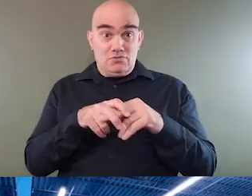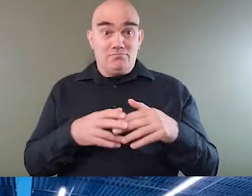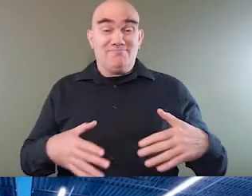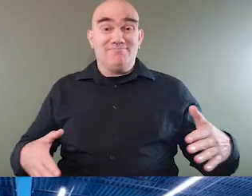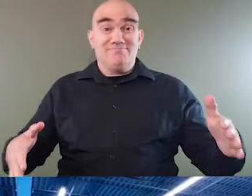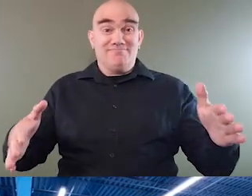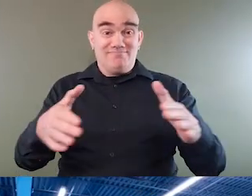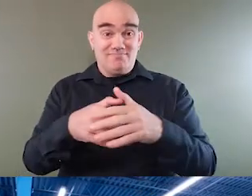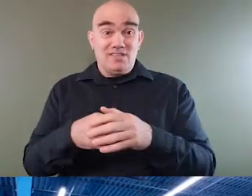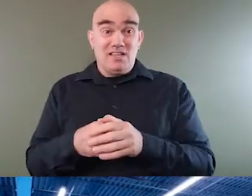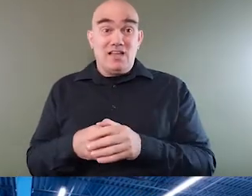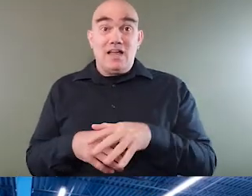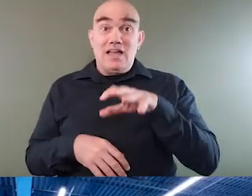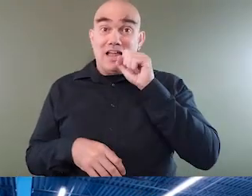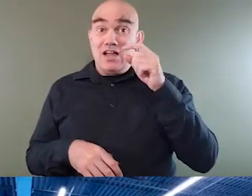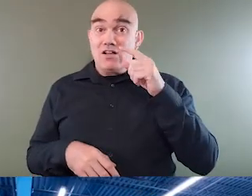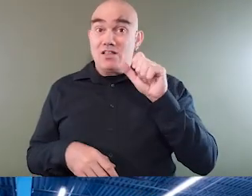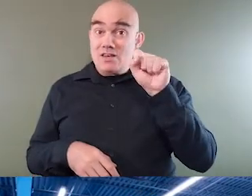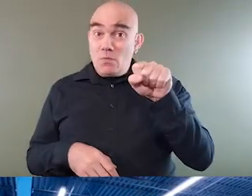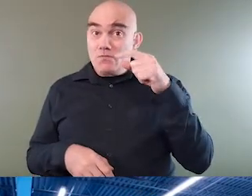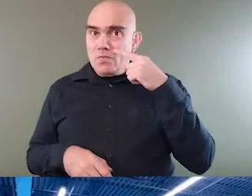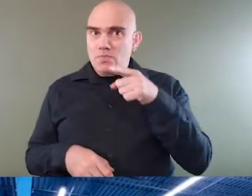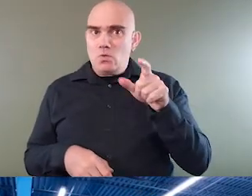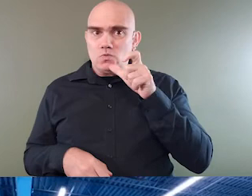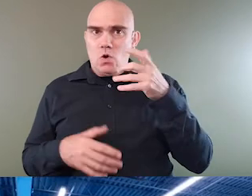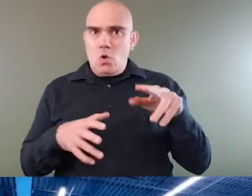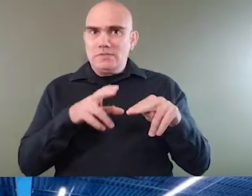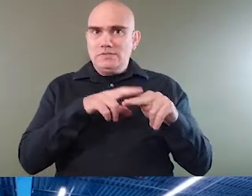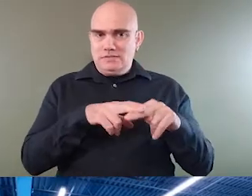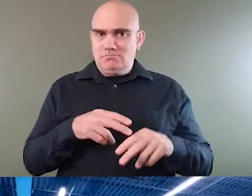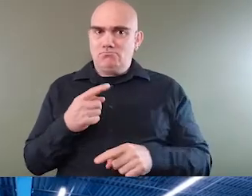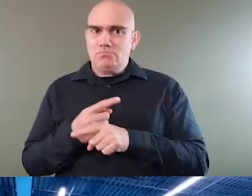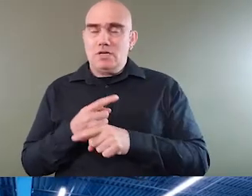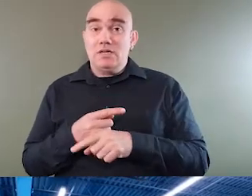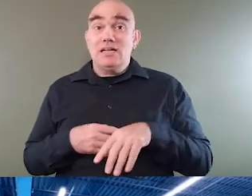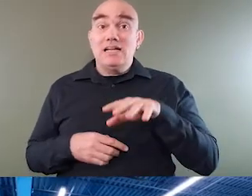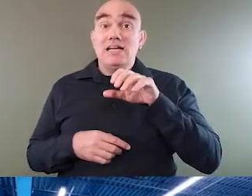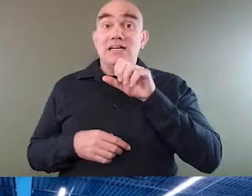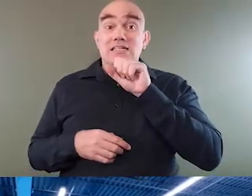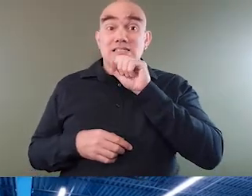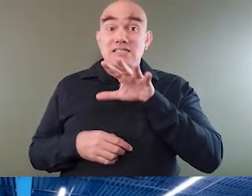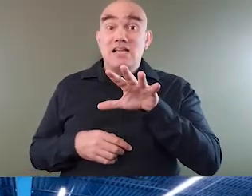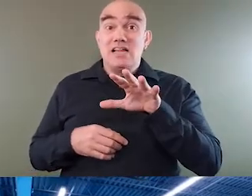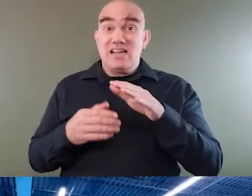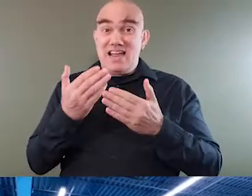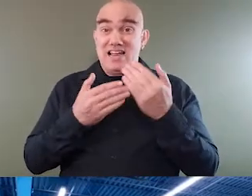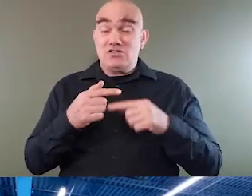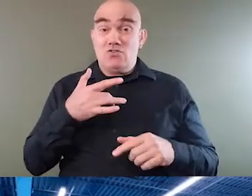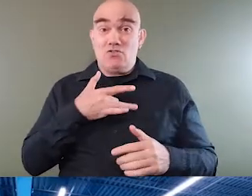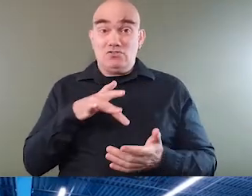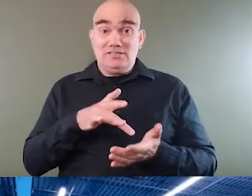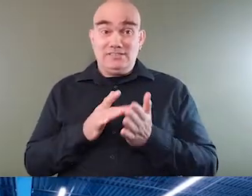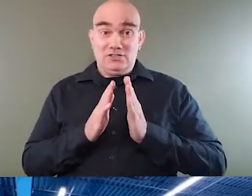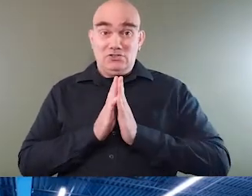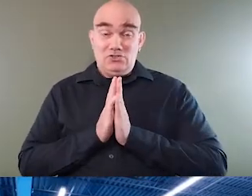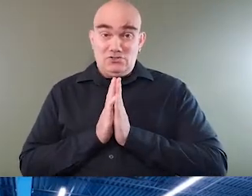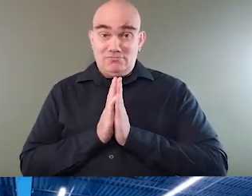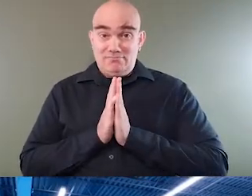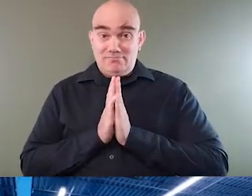Inhale, lean forward for those sitting on the chair. That's right. Exhale, hands to heart center.